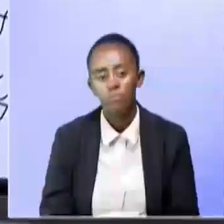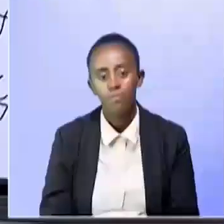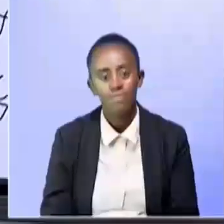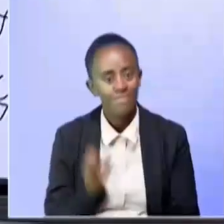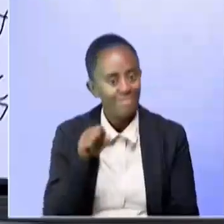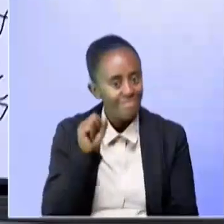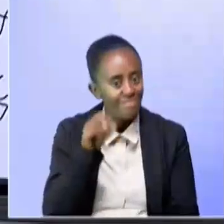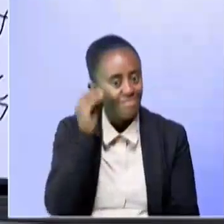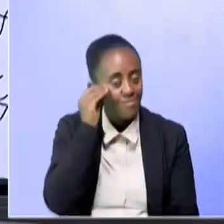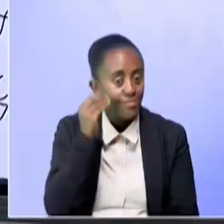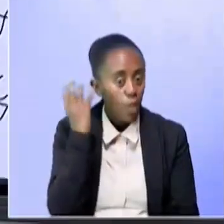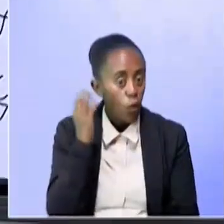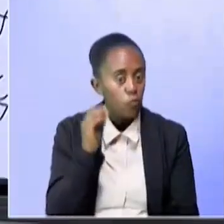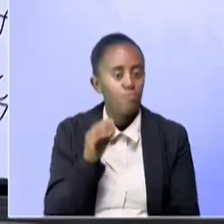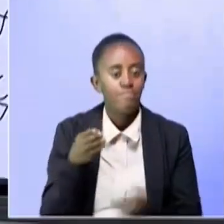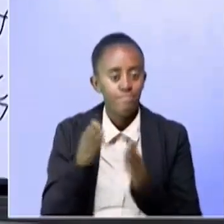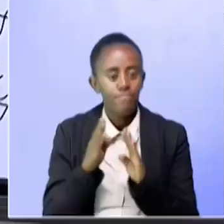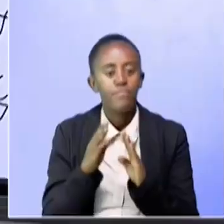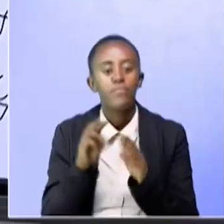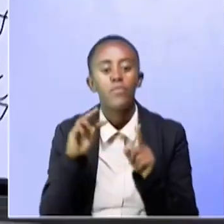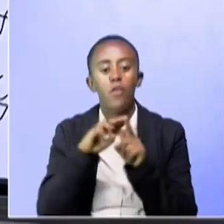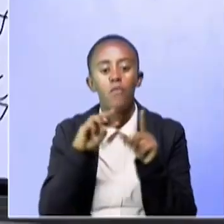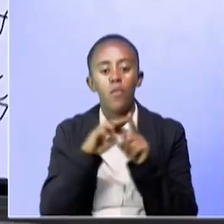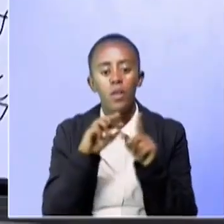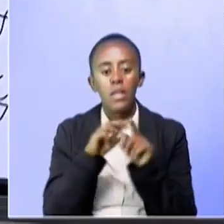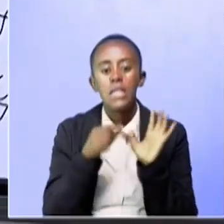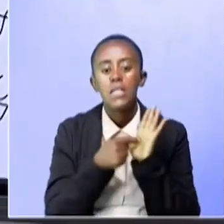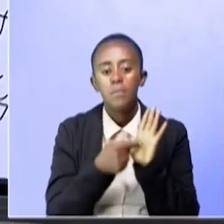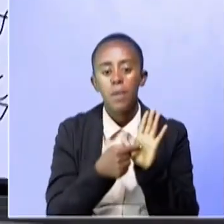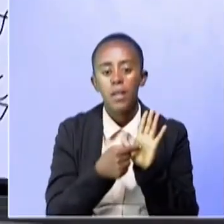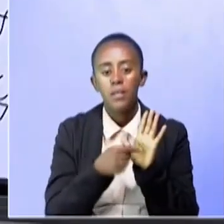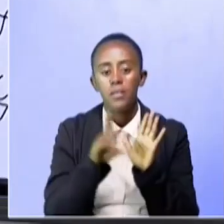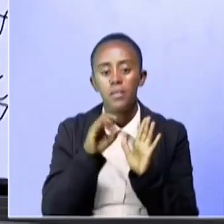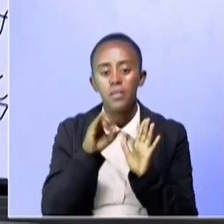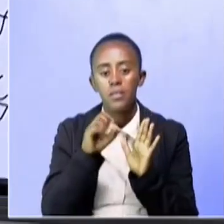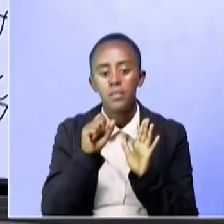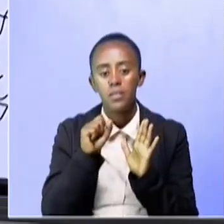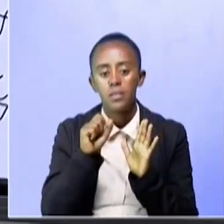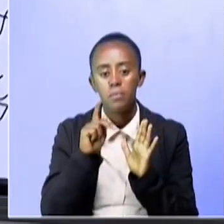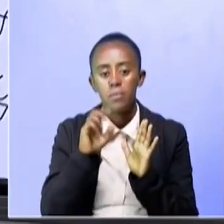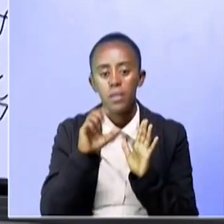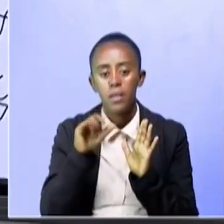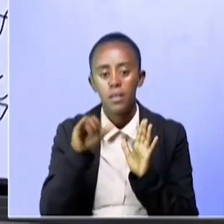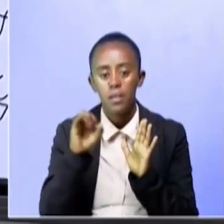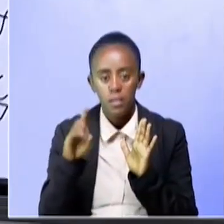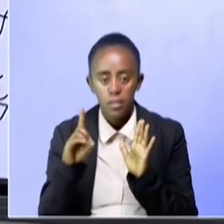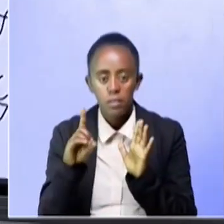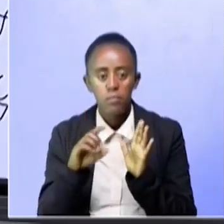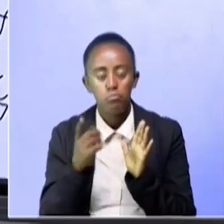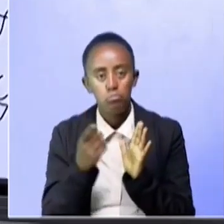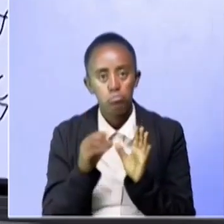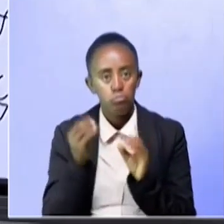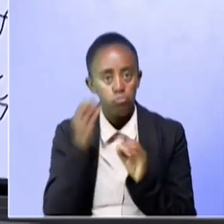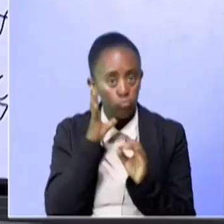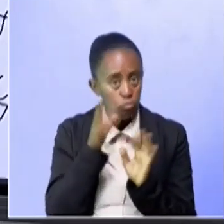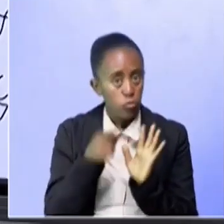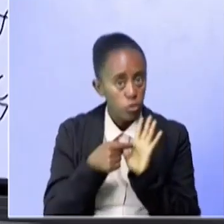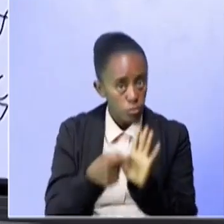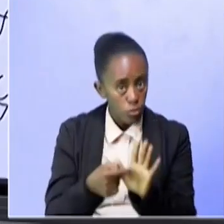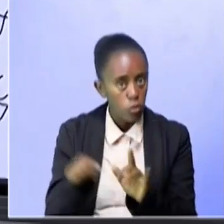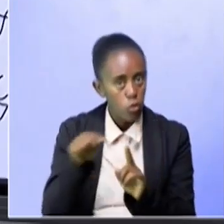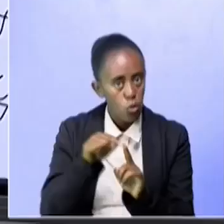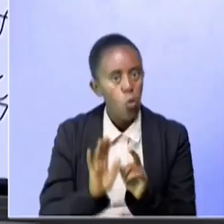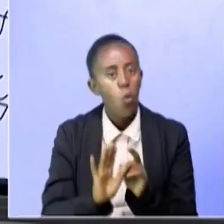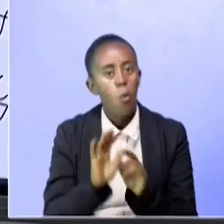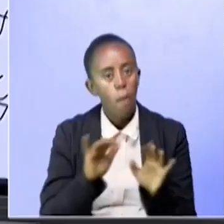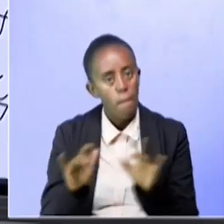Don't forget, let's go to the vocabulary that is displayed. Don't forget to display your computer of